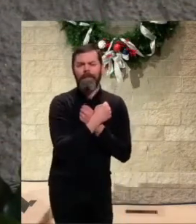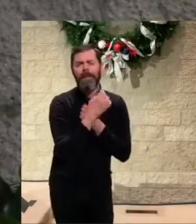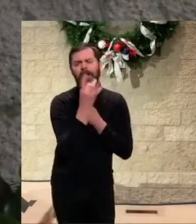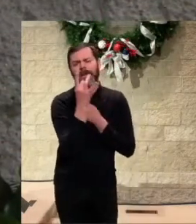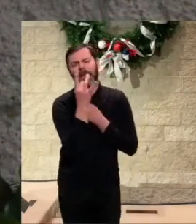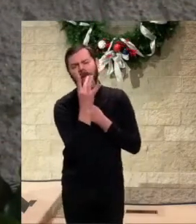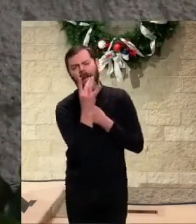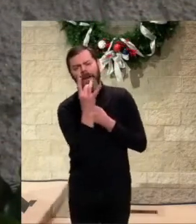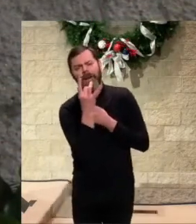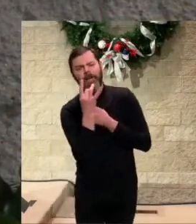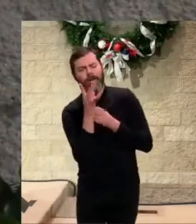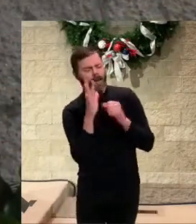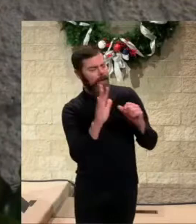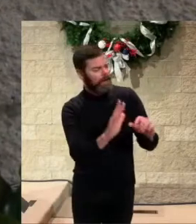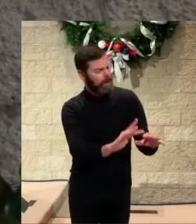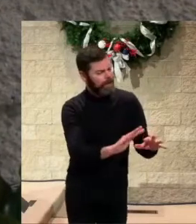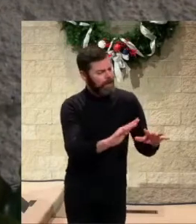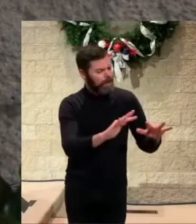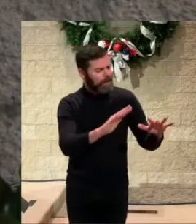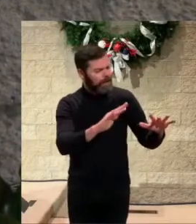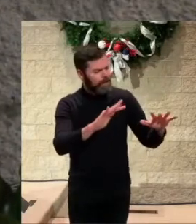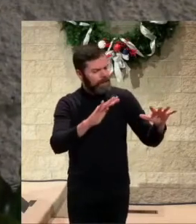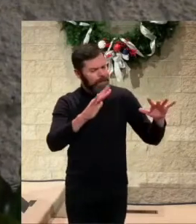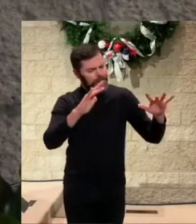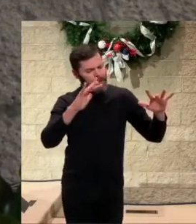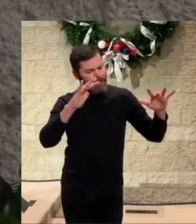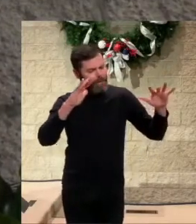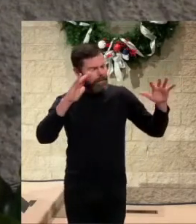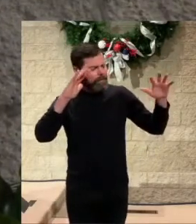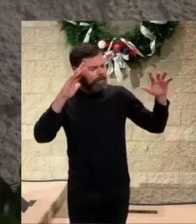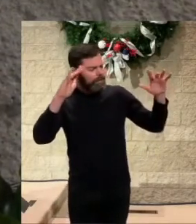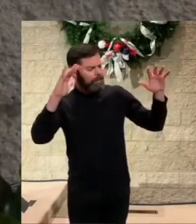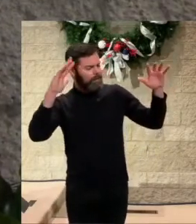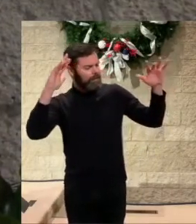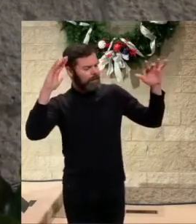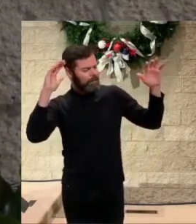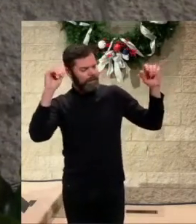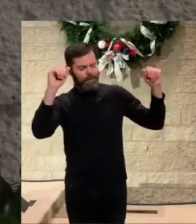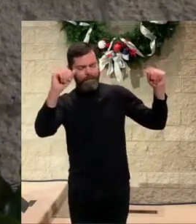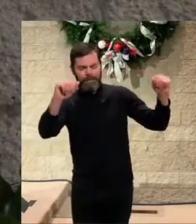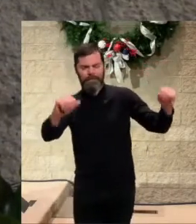where the love light